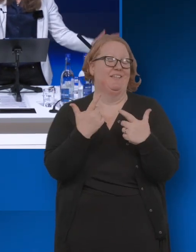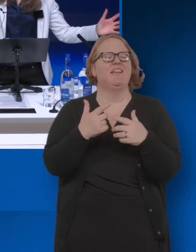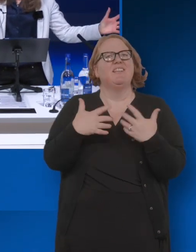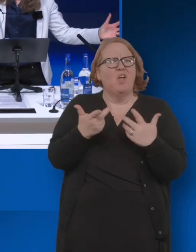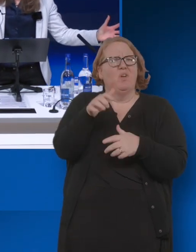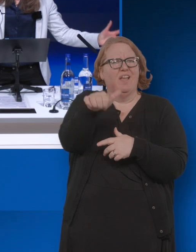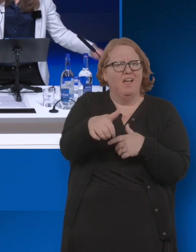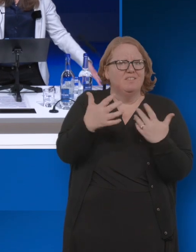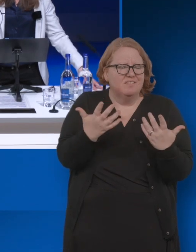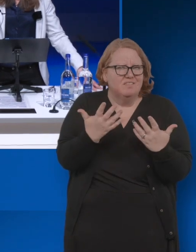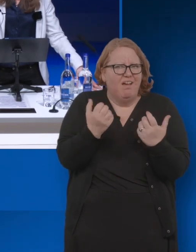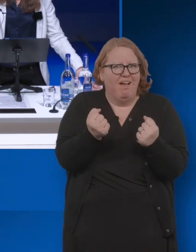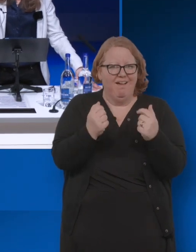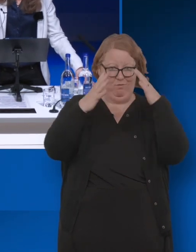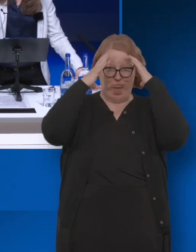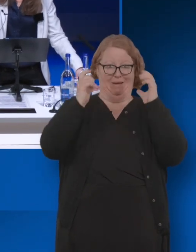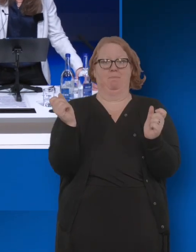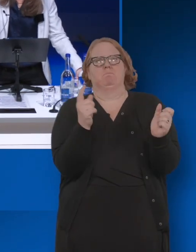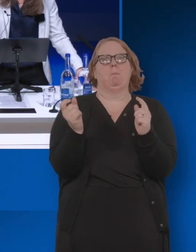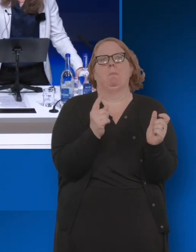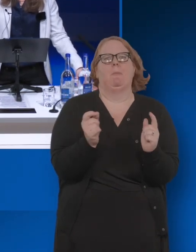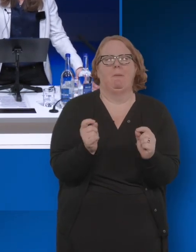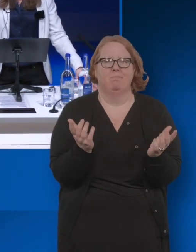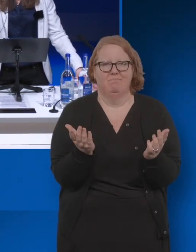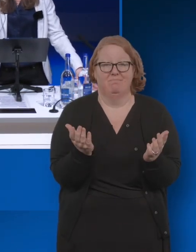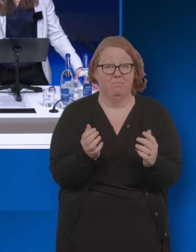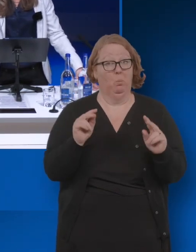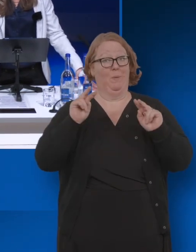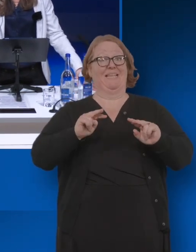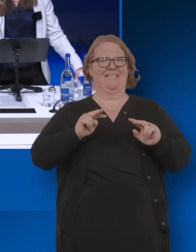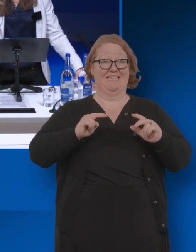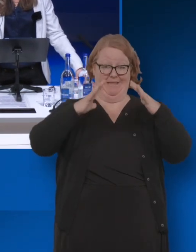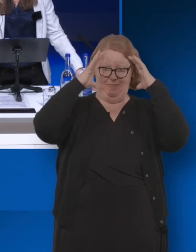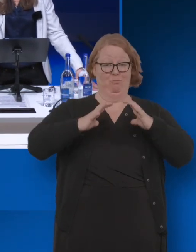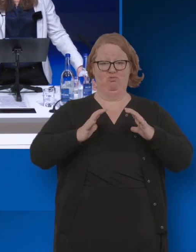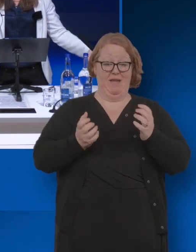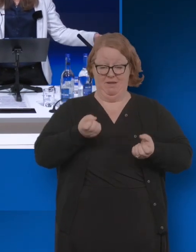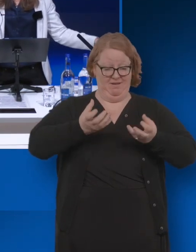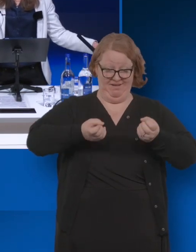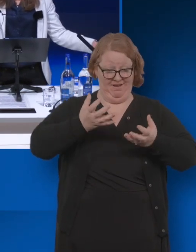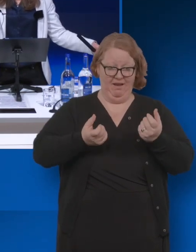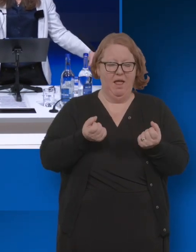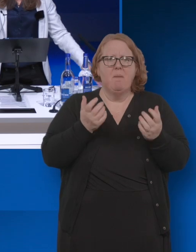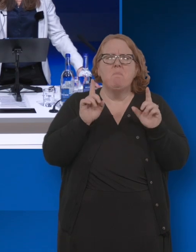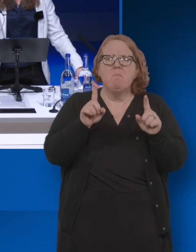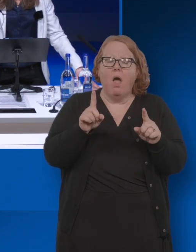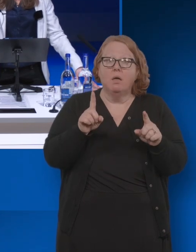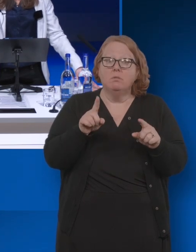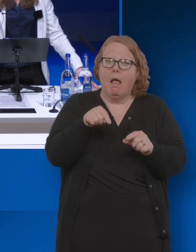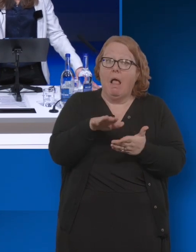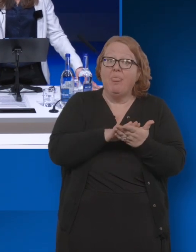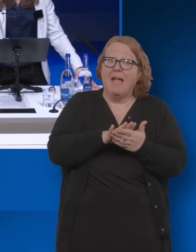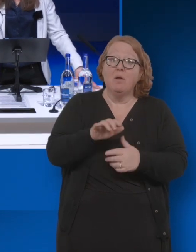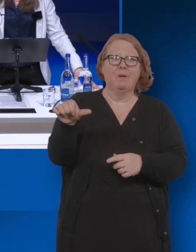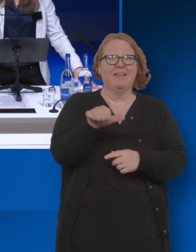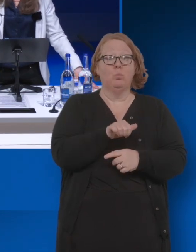practices. And yes, the brain lights up. We see networks in the brain lit up, but that's not a reason to